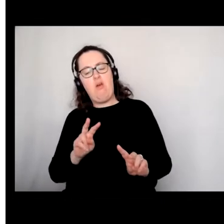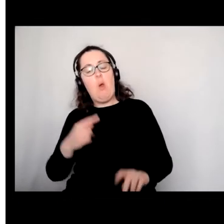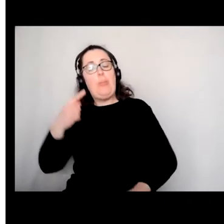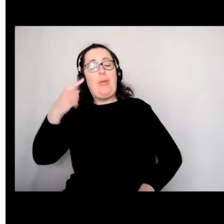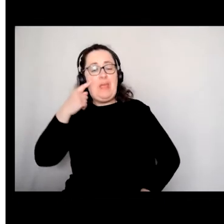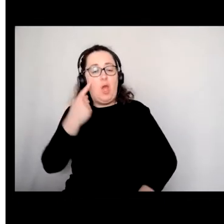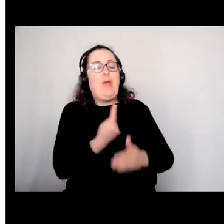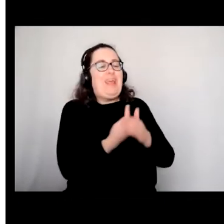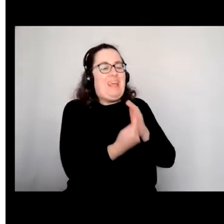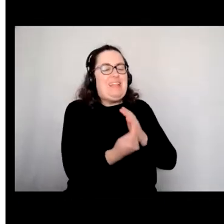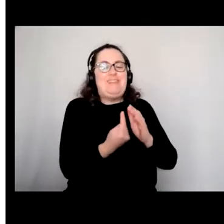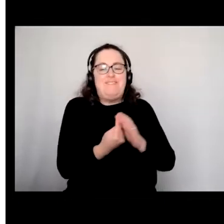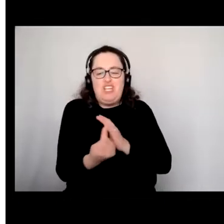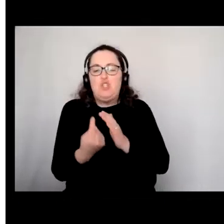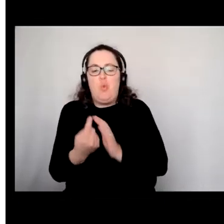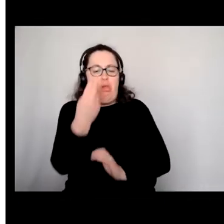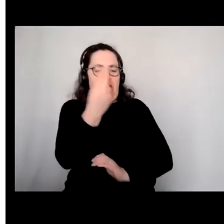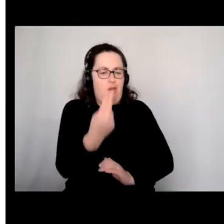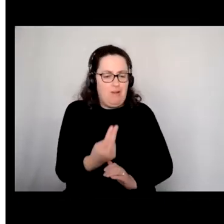it's stories of individual artists